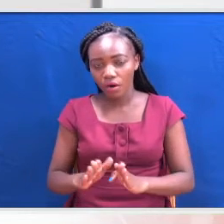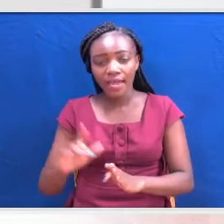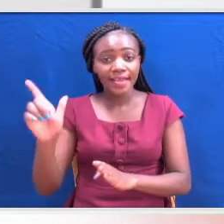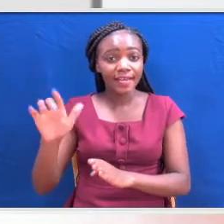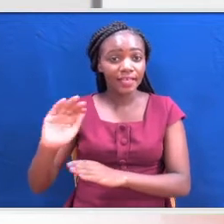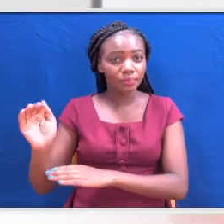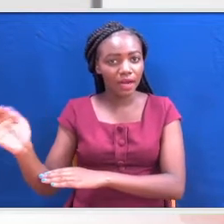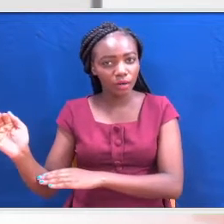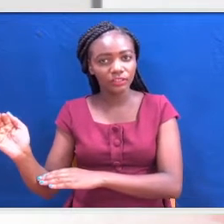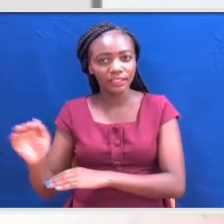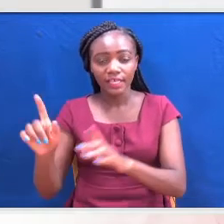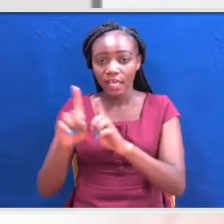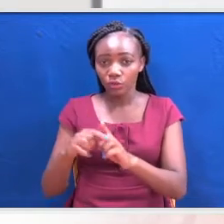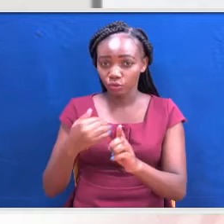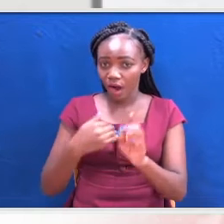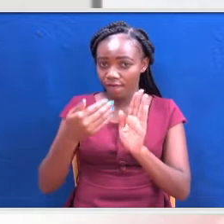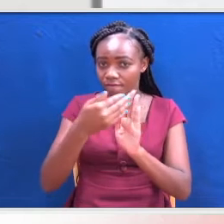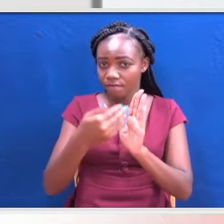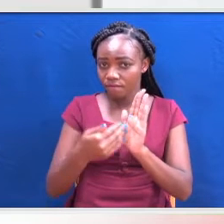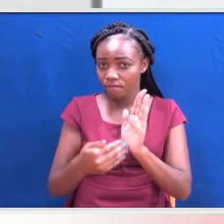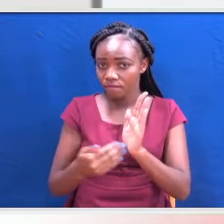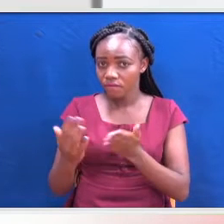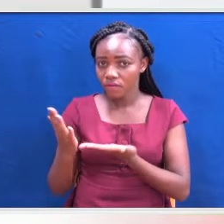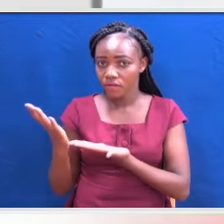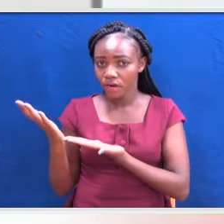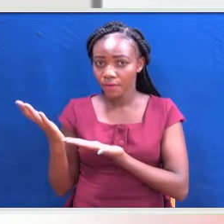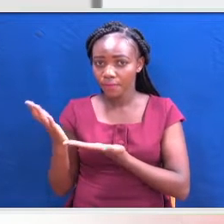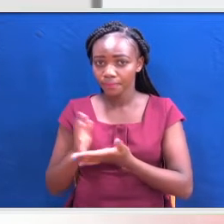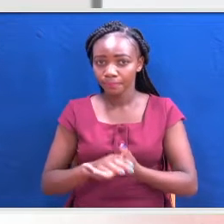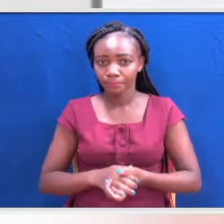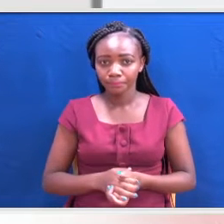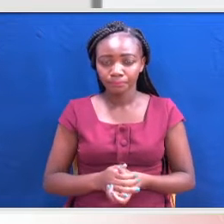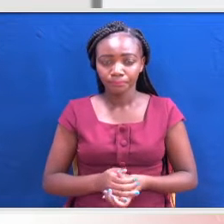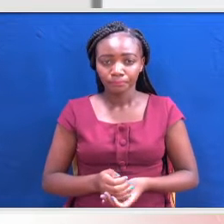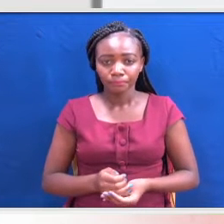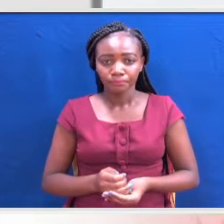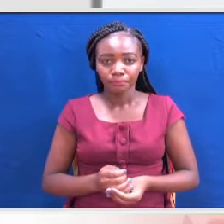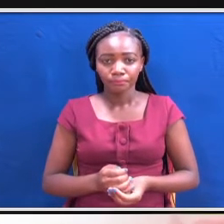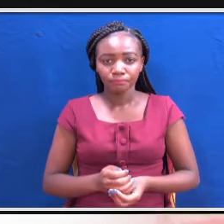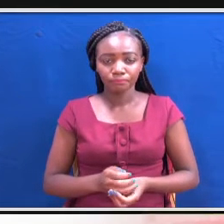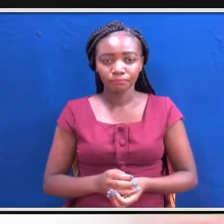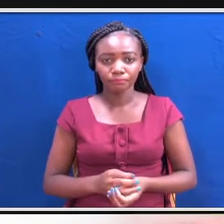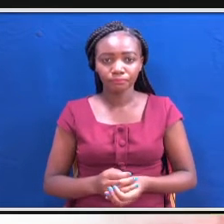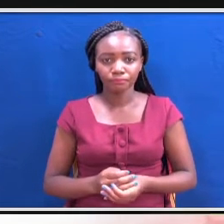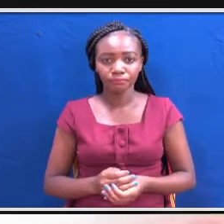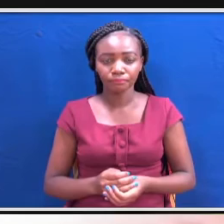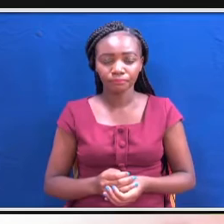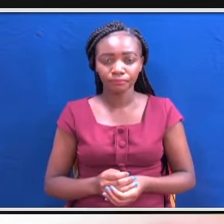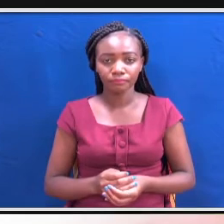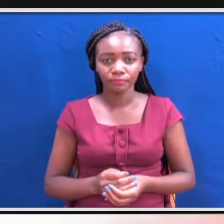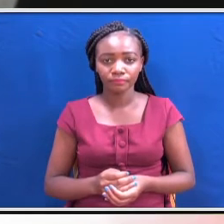Ngatia holds two master's degrees and an aggregate of 41 years' experience in the legal profession.